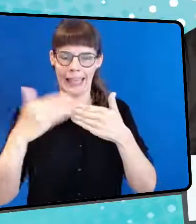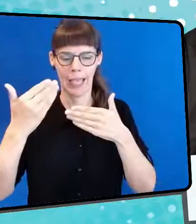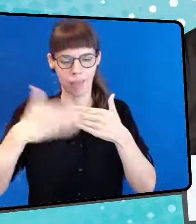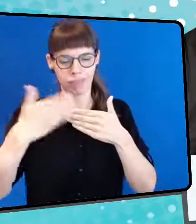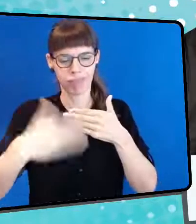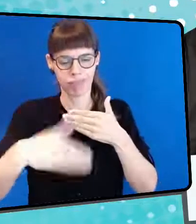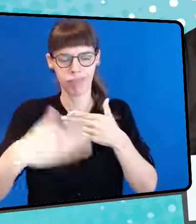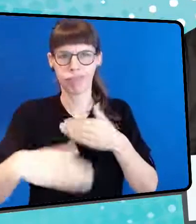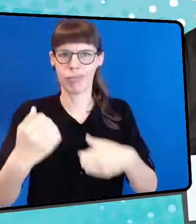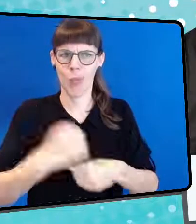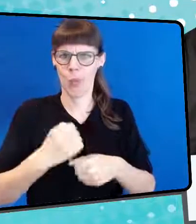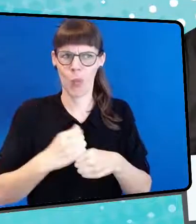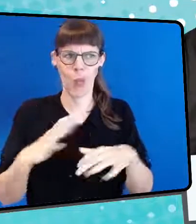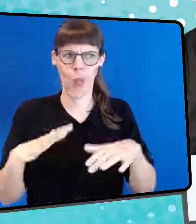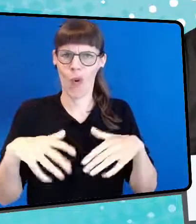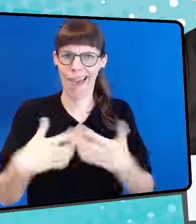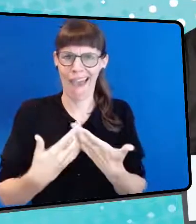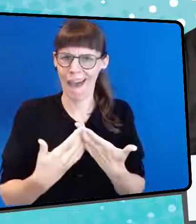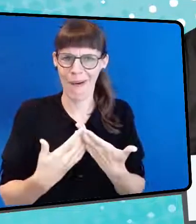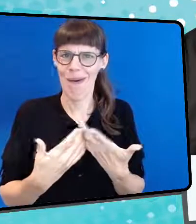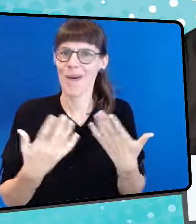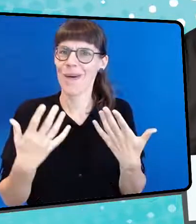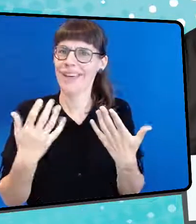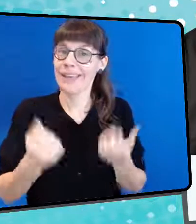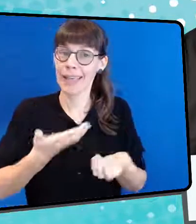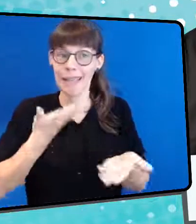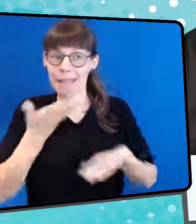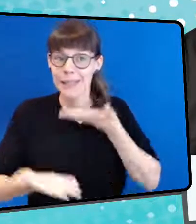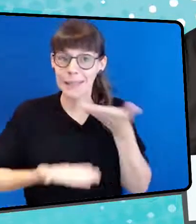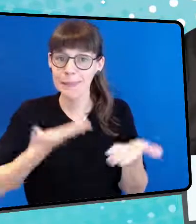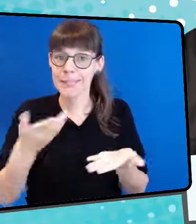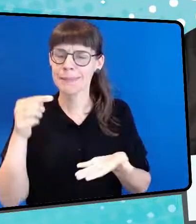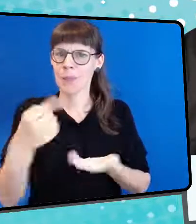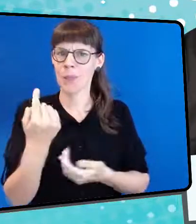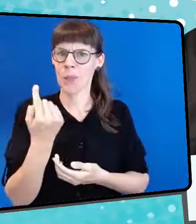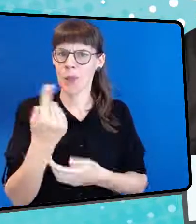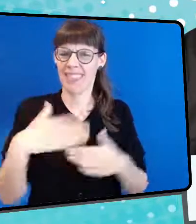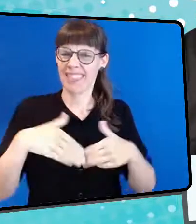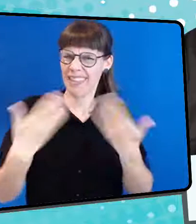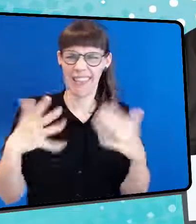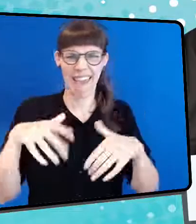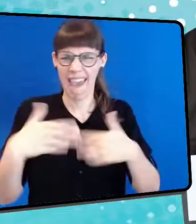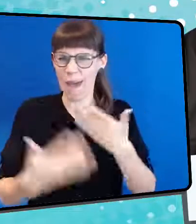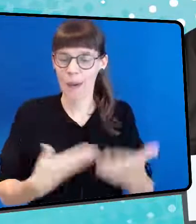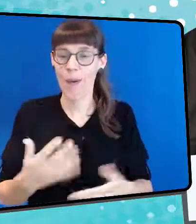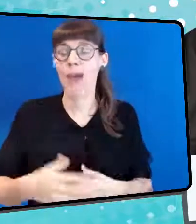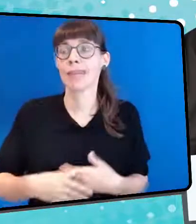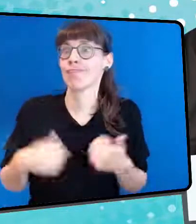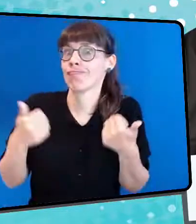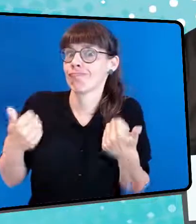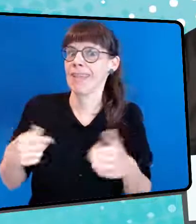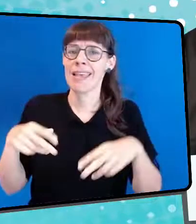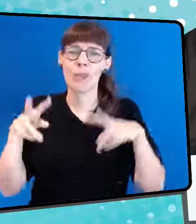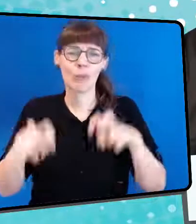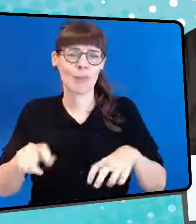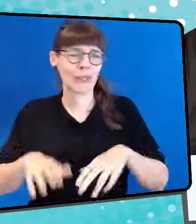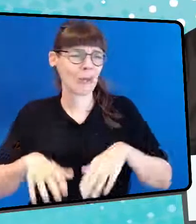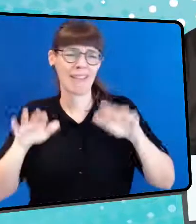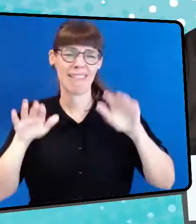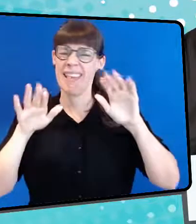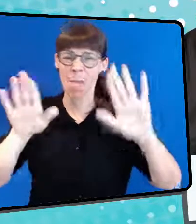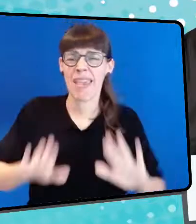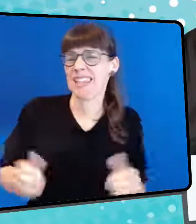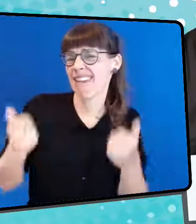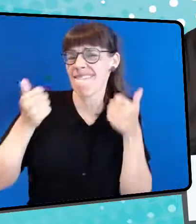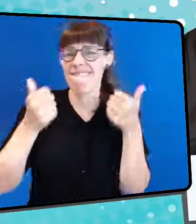kind of describe an average day in your life? Sure, yeah. I mean, research is amazing. It's really fun. It's exciting,